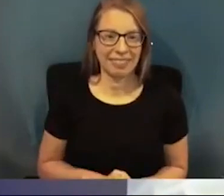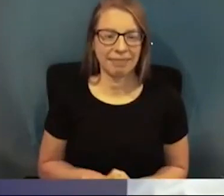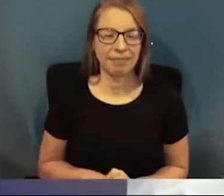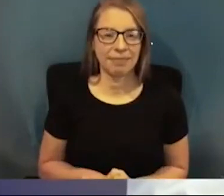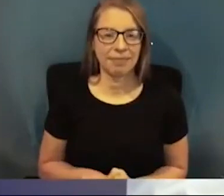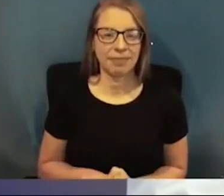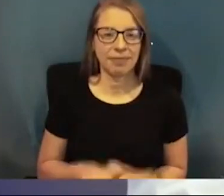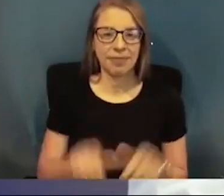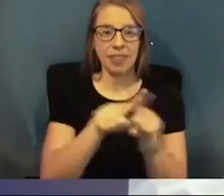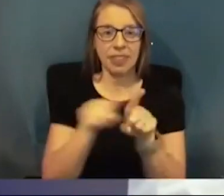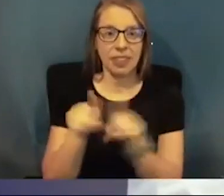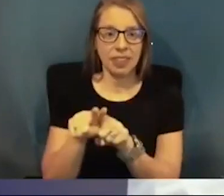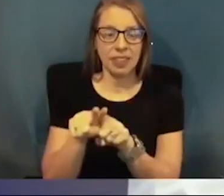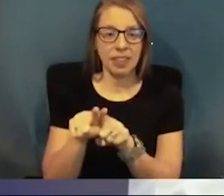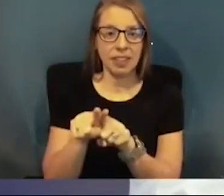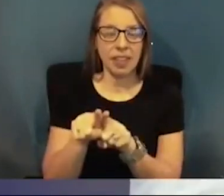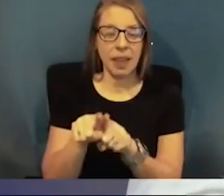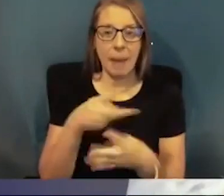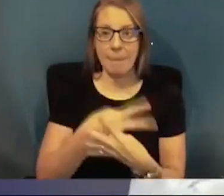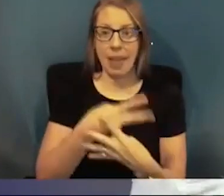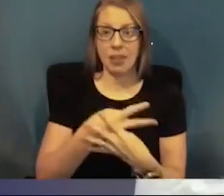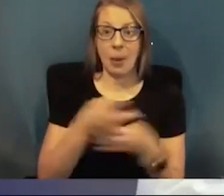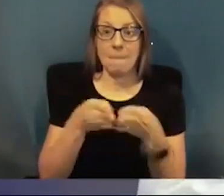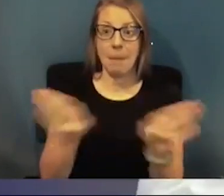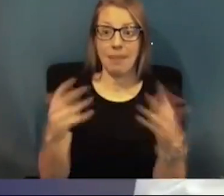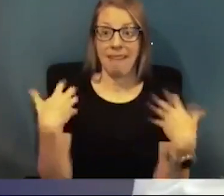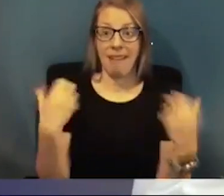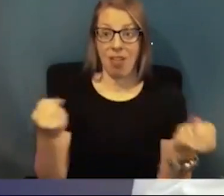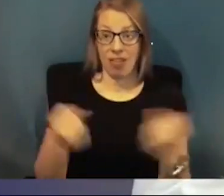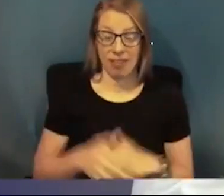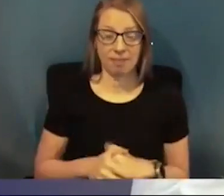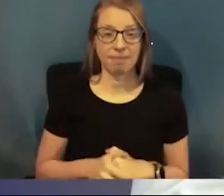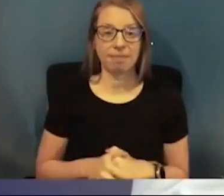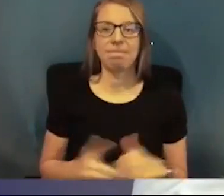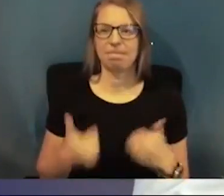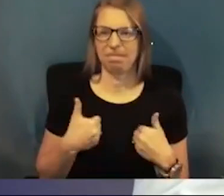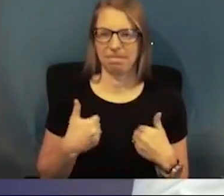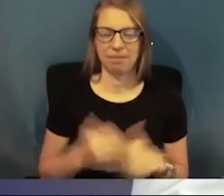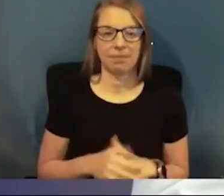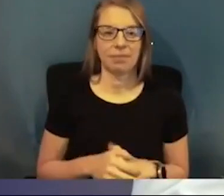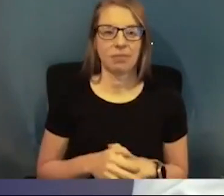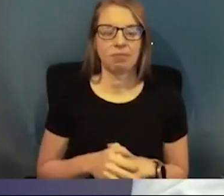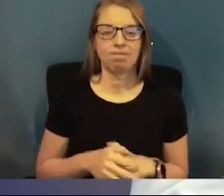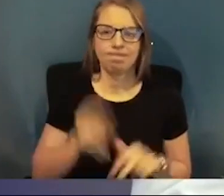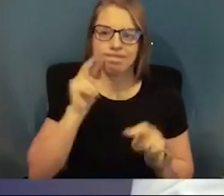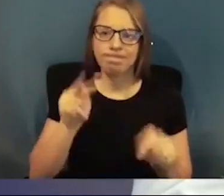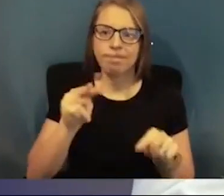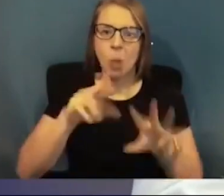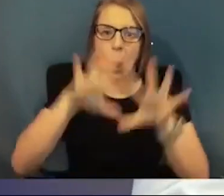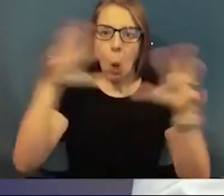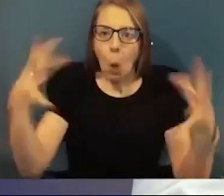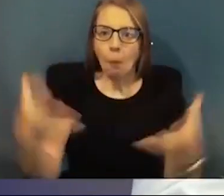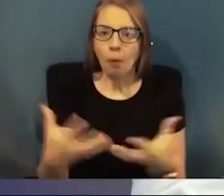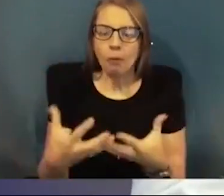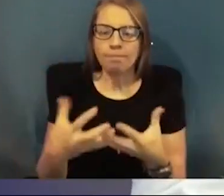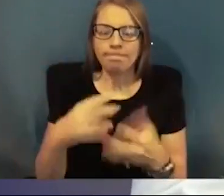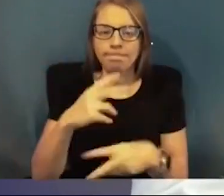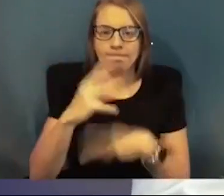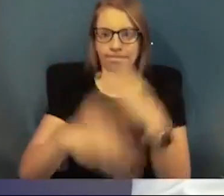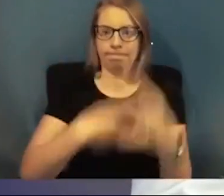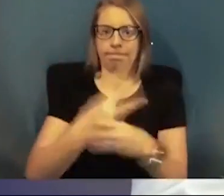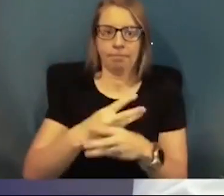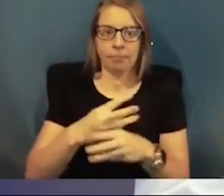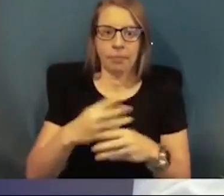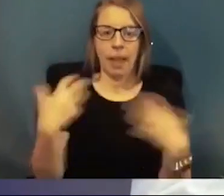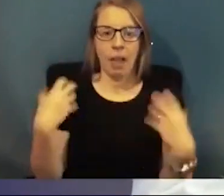have a master's in public health. So I always pay attention to the health at large globally. And I was traveling in Asia last January and February